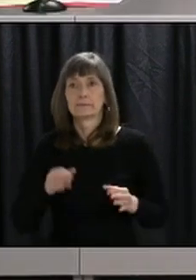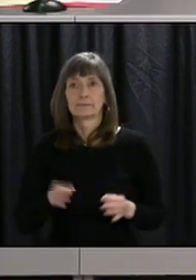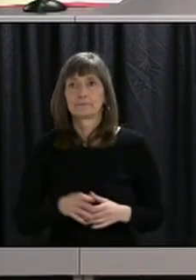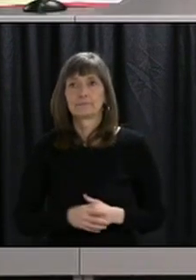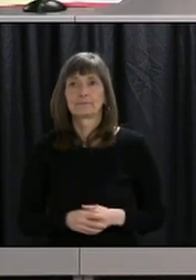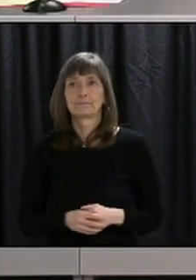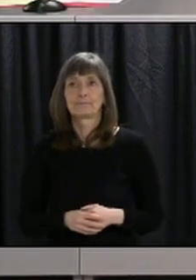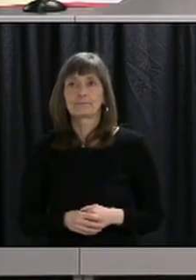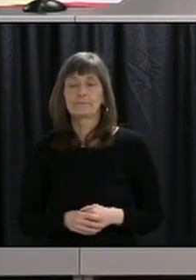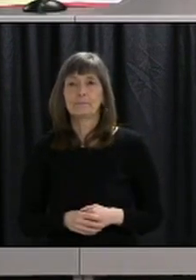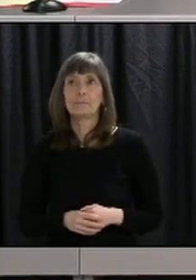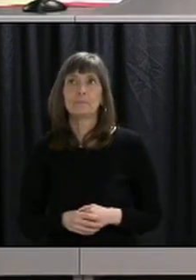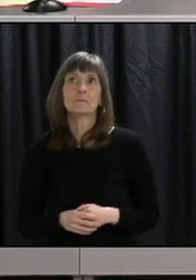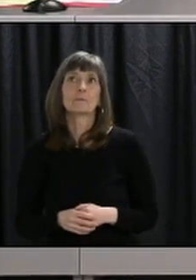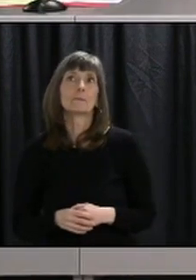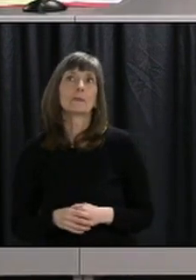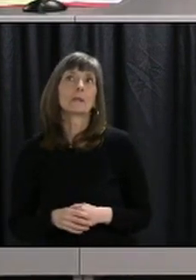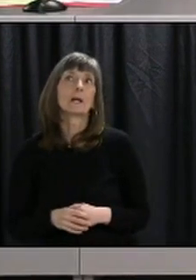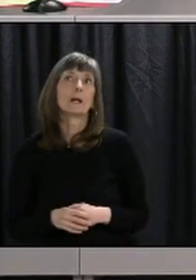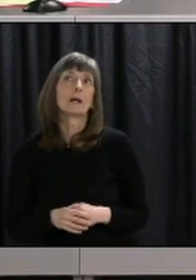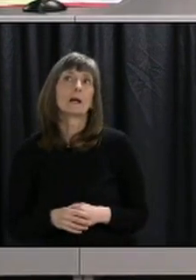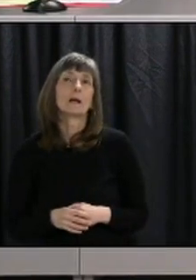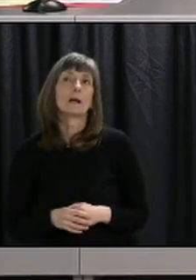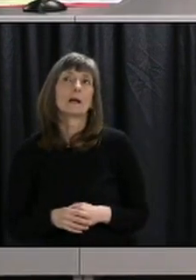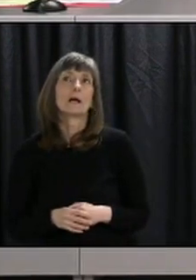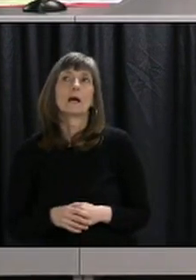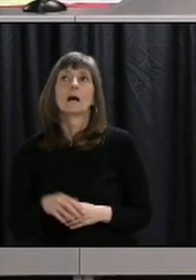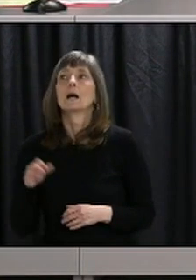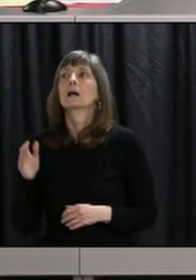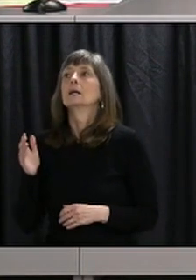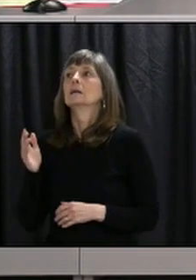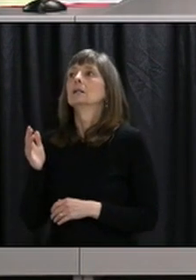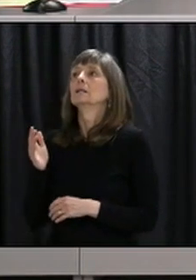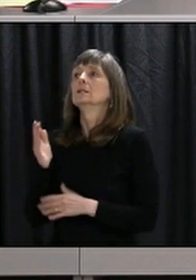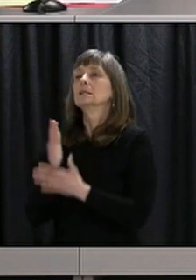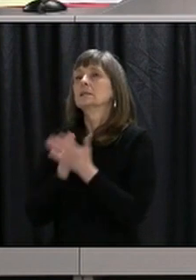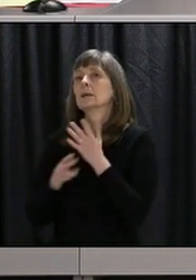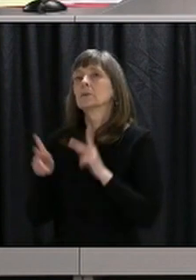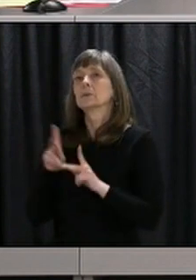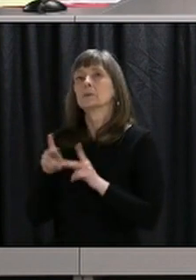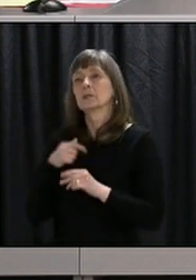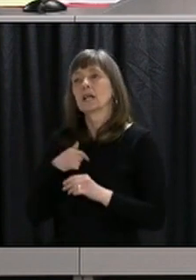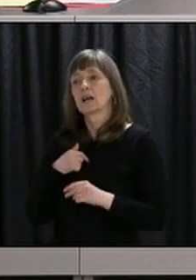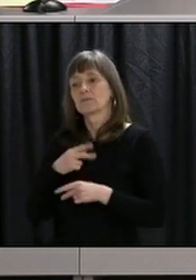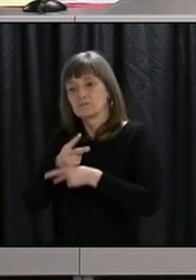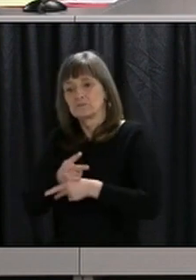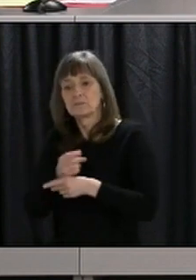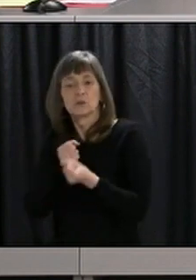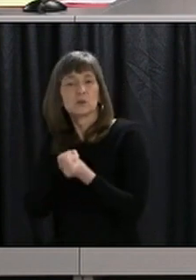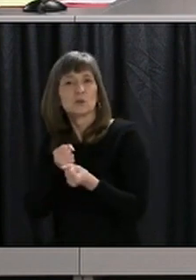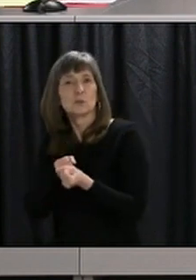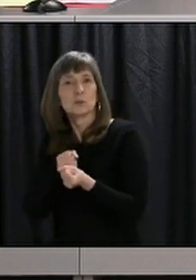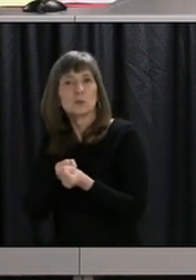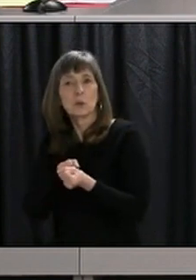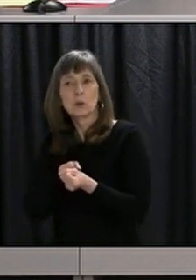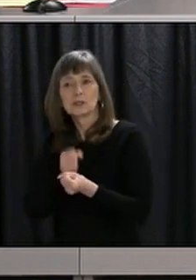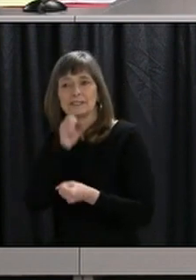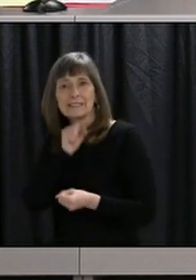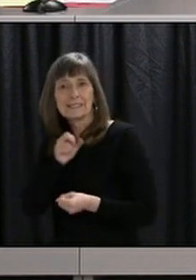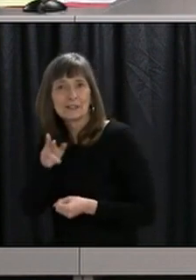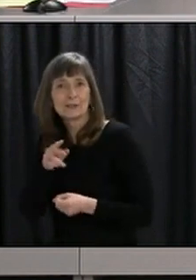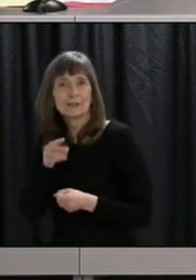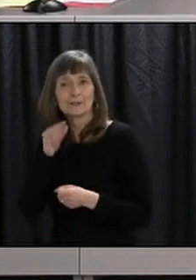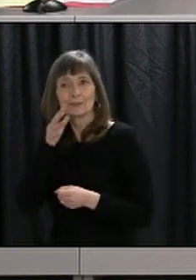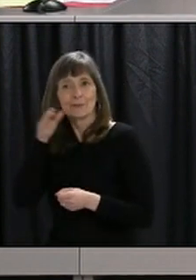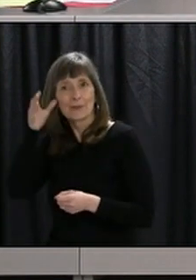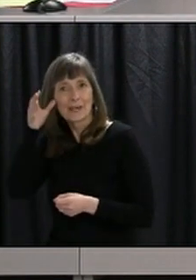And I've heard from people who support elderly relatives with things like providing care. They may have a home worker, but they may still have to